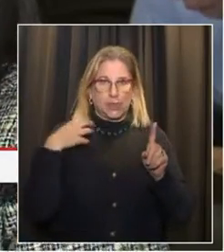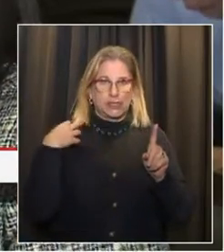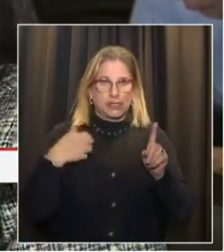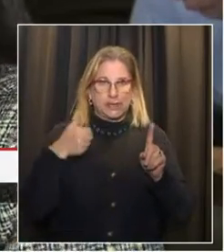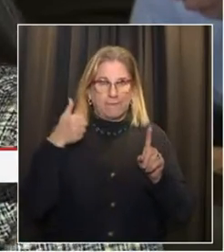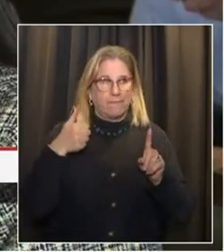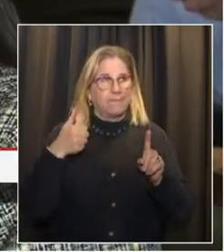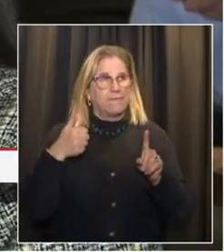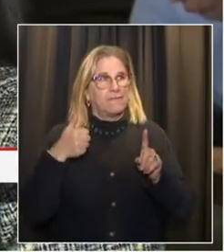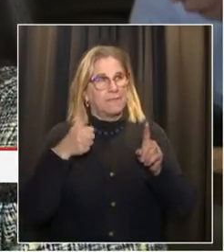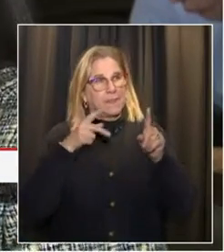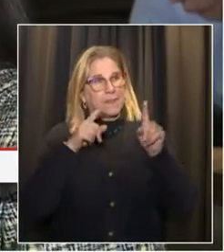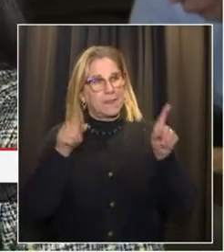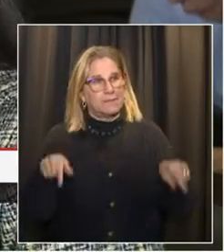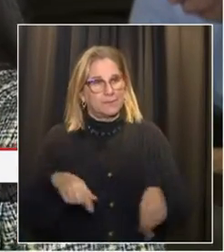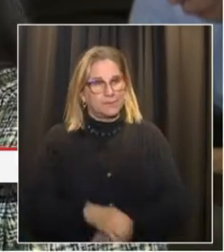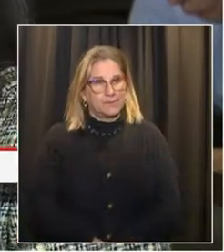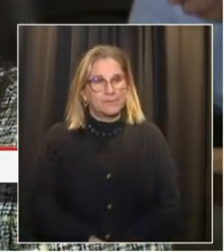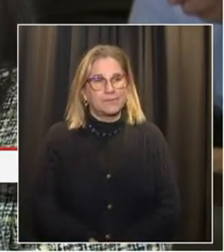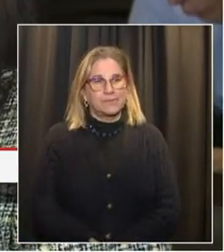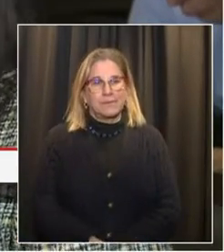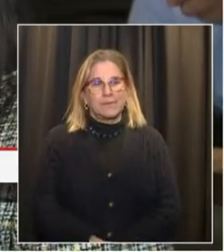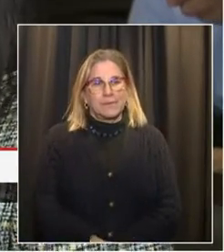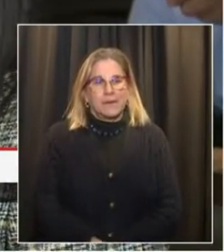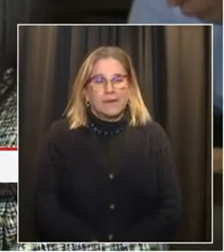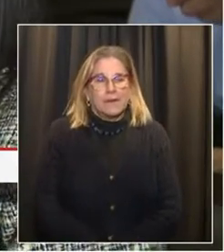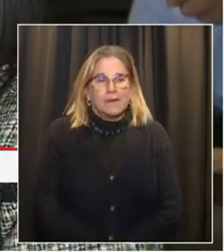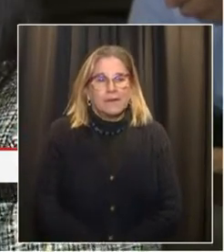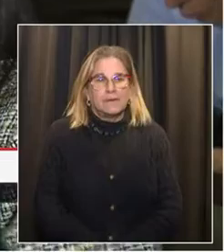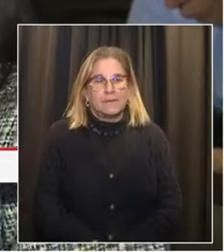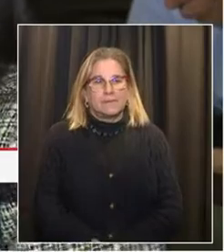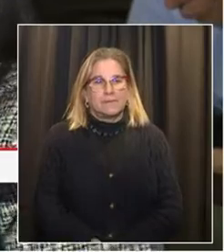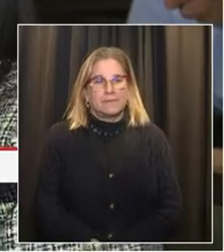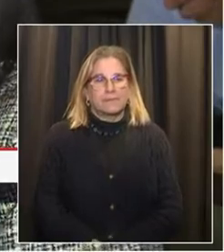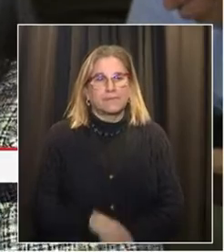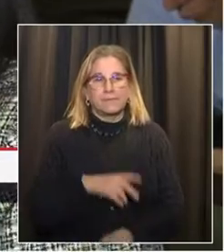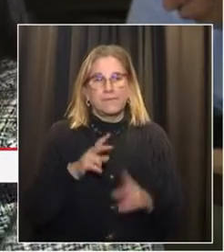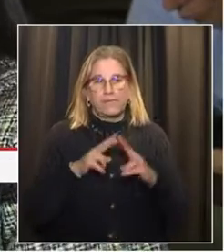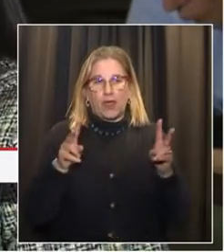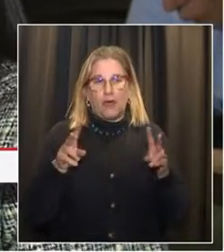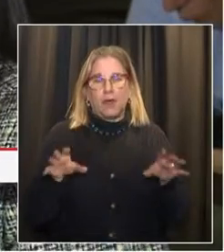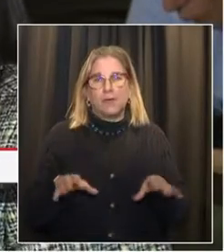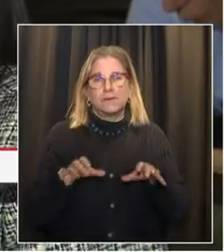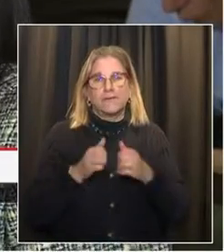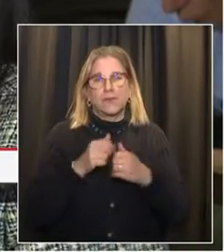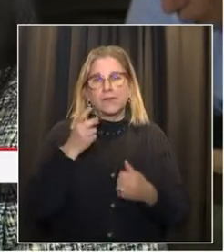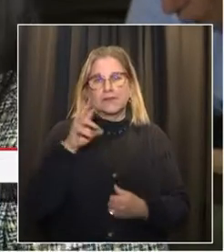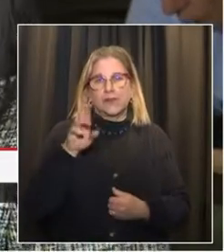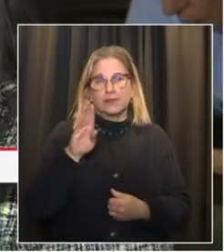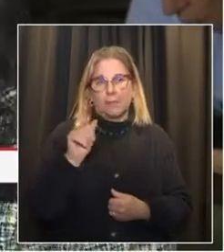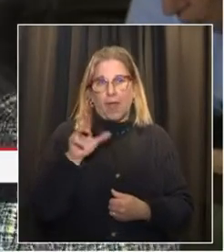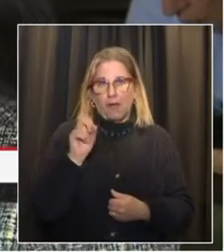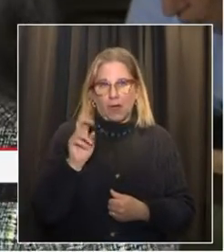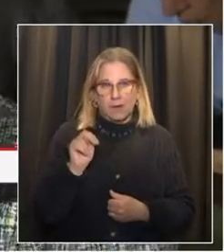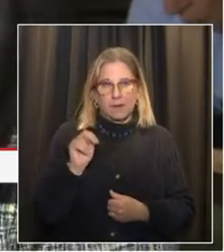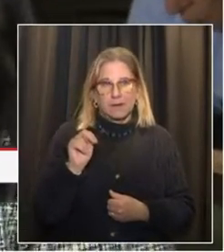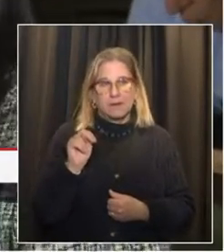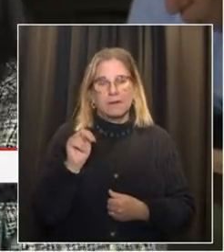active with both Director Bazran and our partners across government, but also